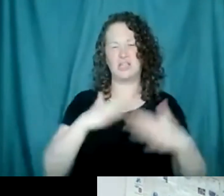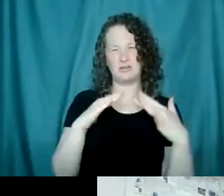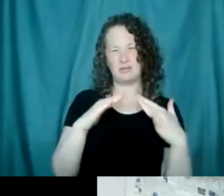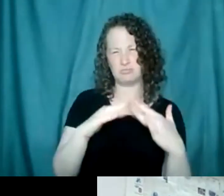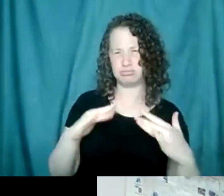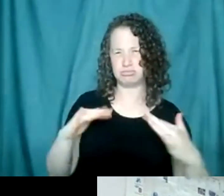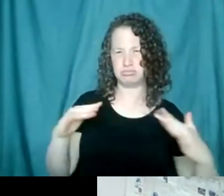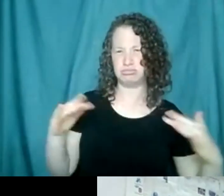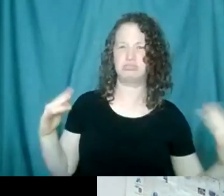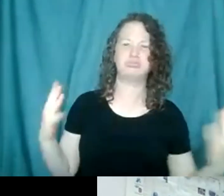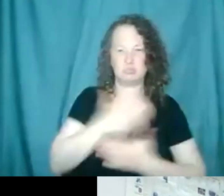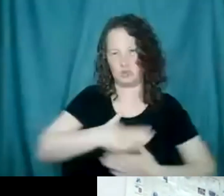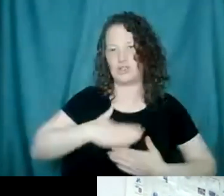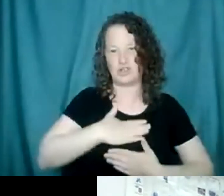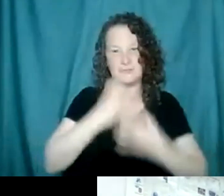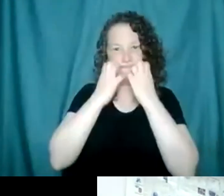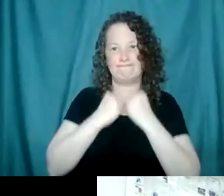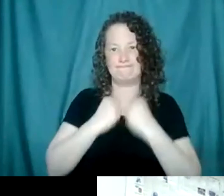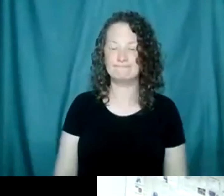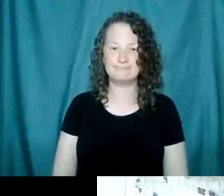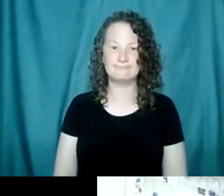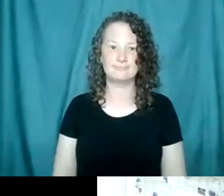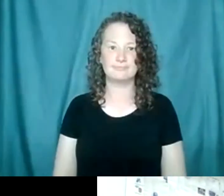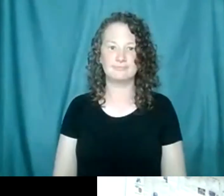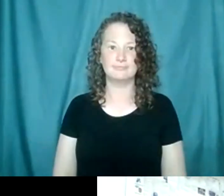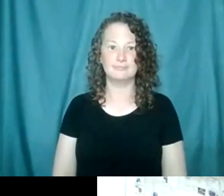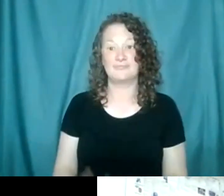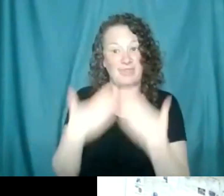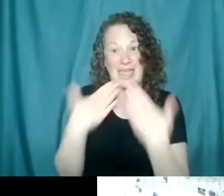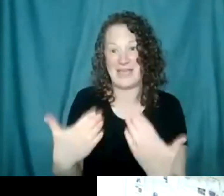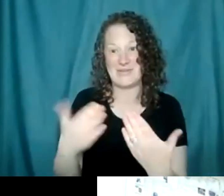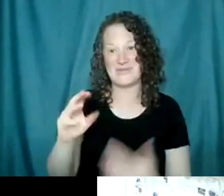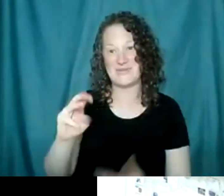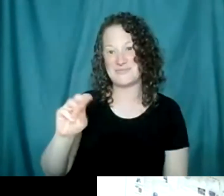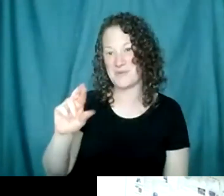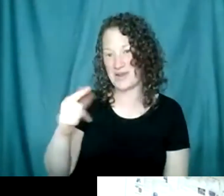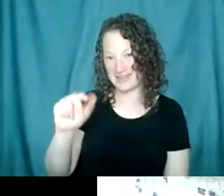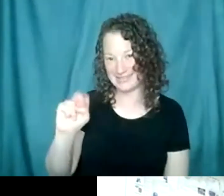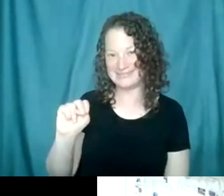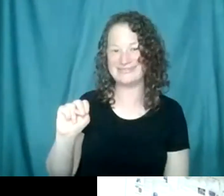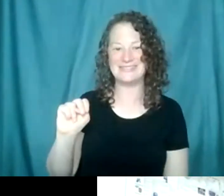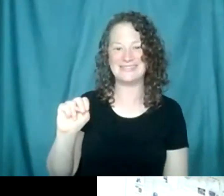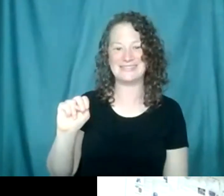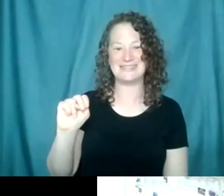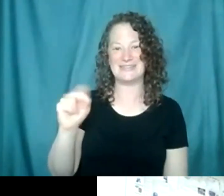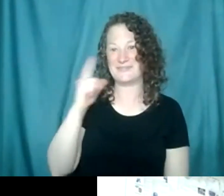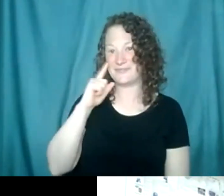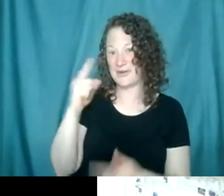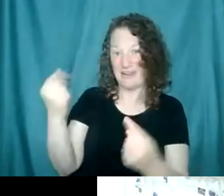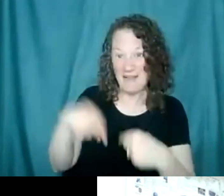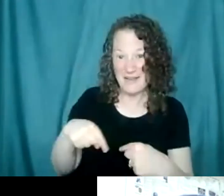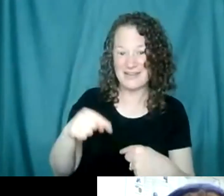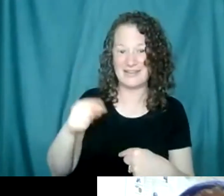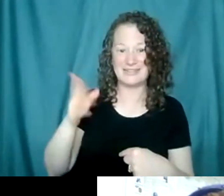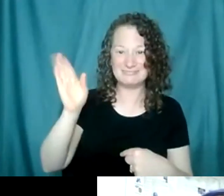humanity within each other. Really. Thank you, Morgan, very much for being here. We really